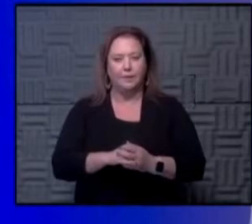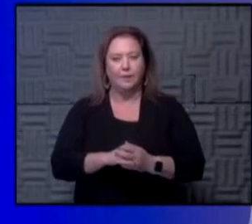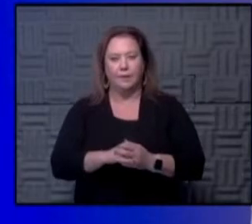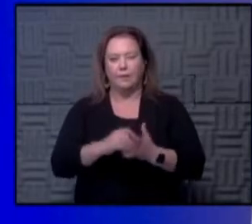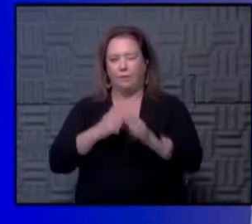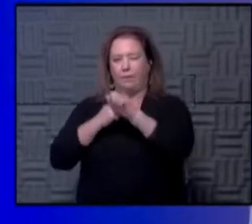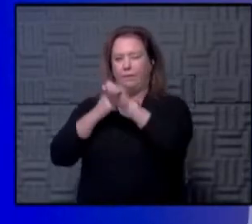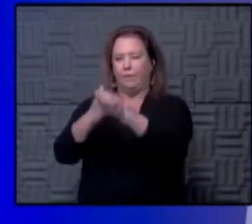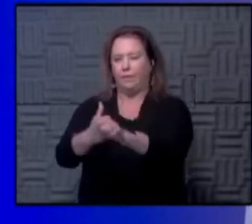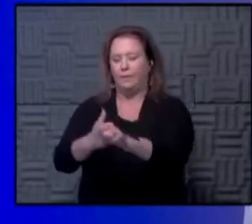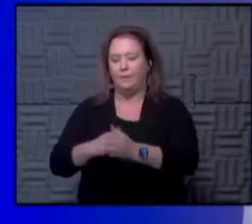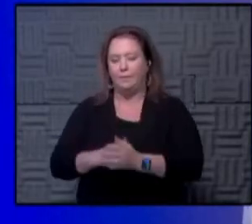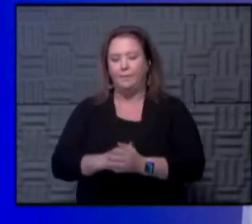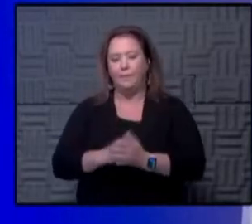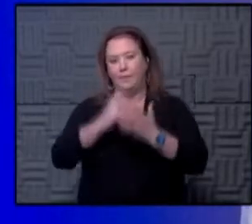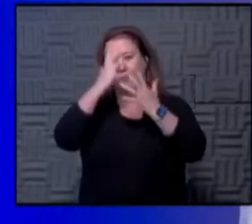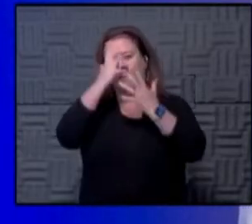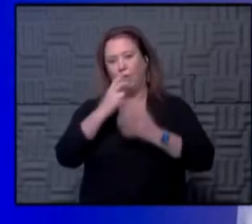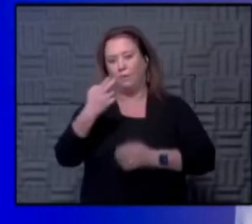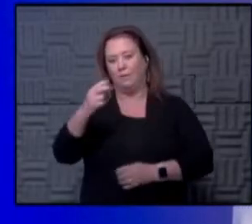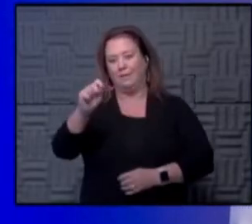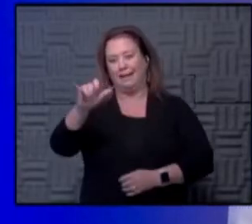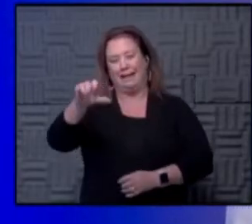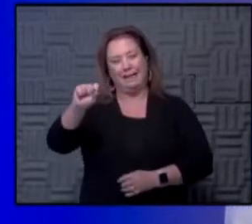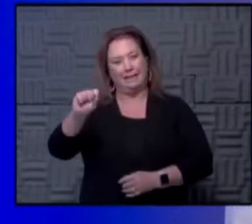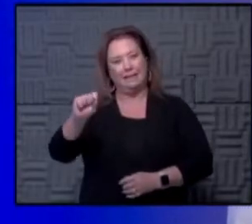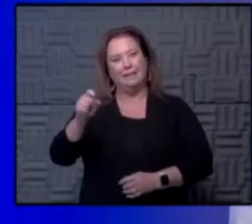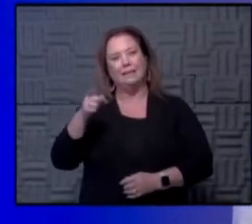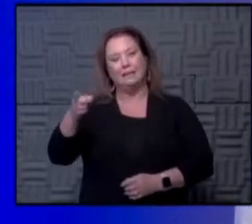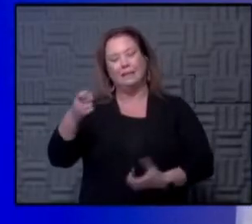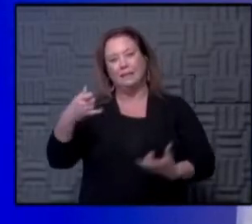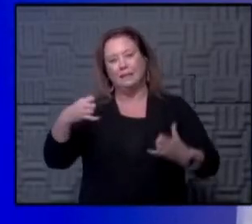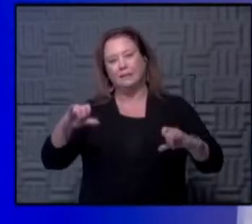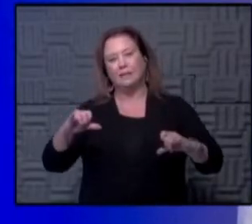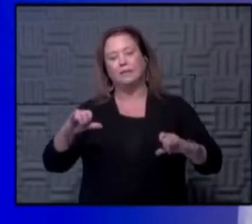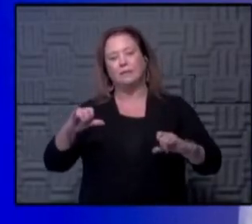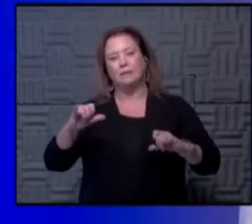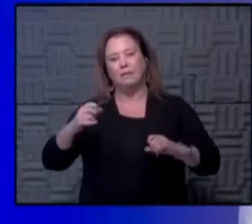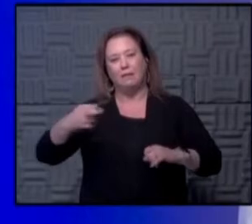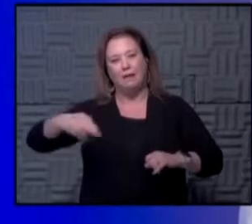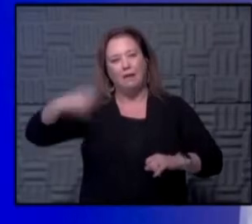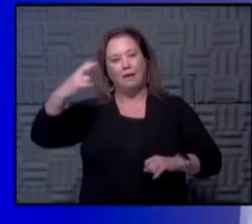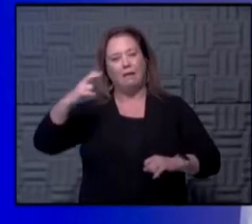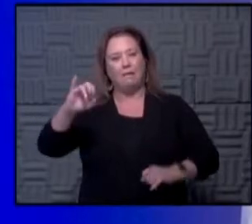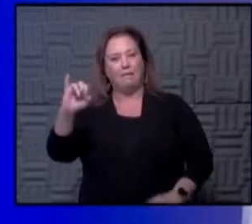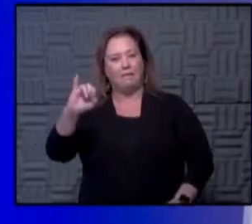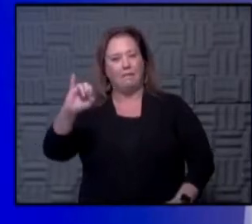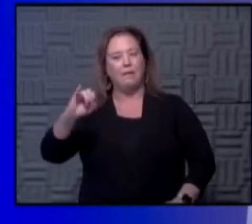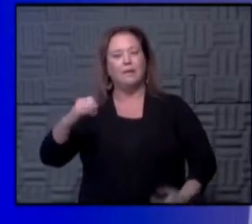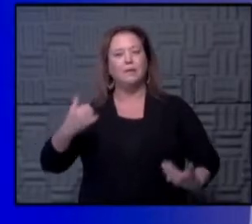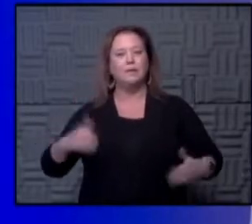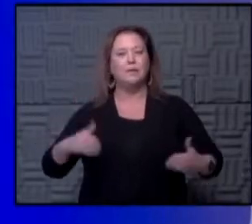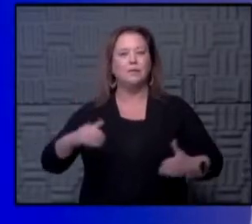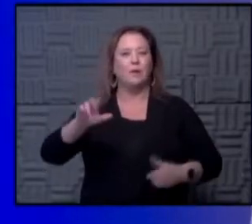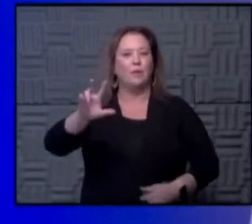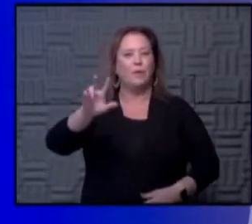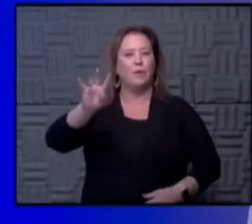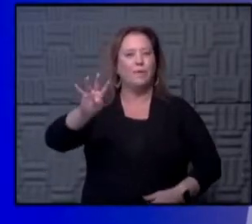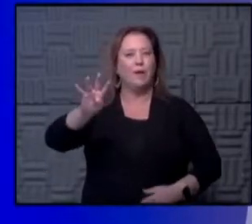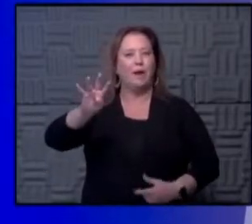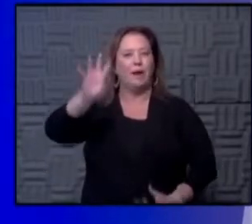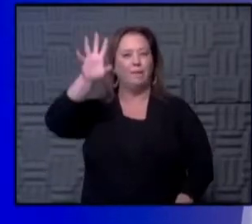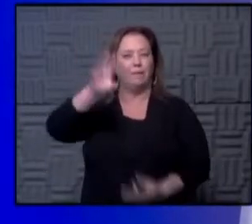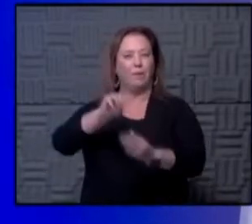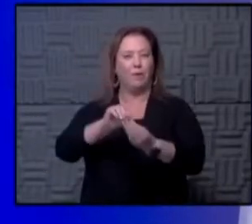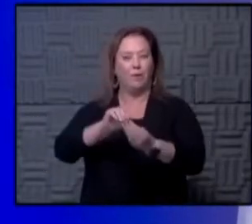we have tracked. Unfortunately, Hayes, though, is still having very high infections, 35 total, with 33 of